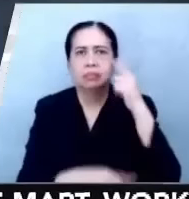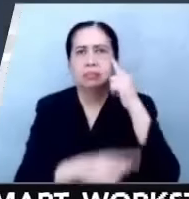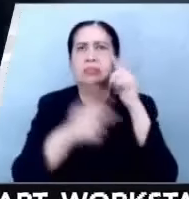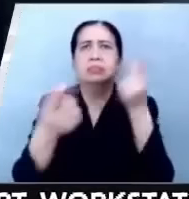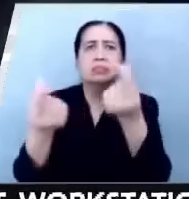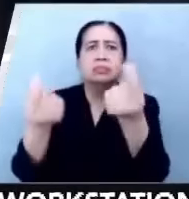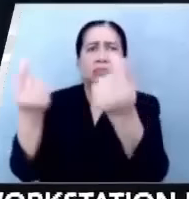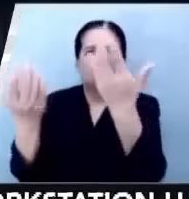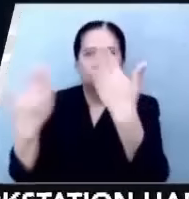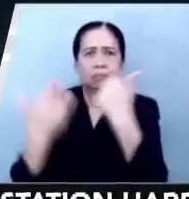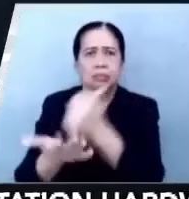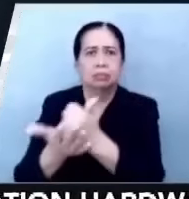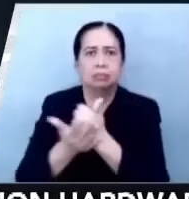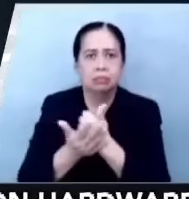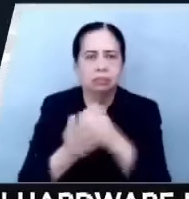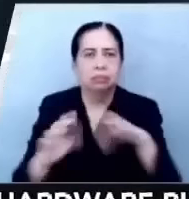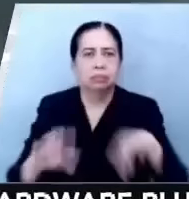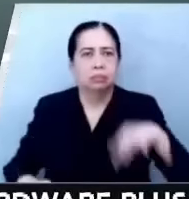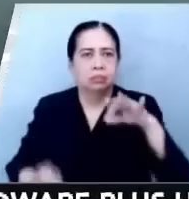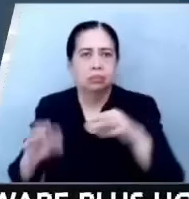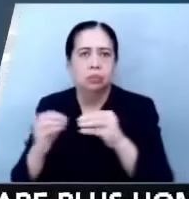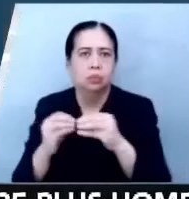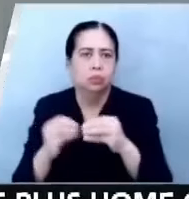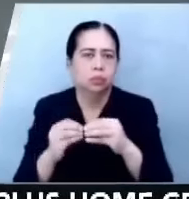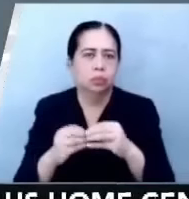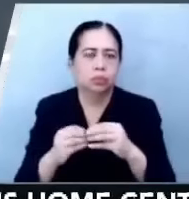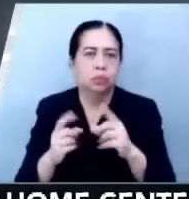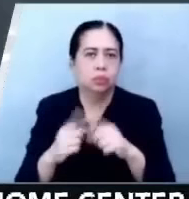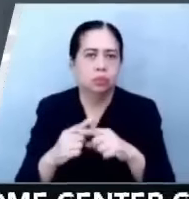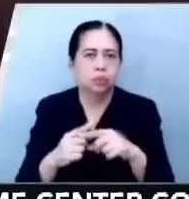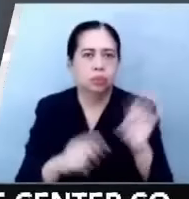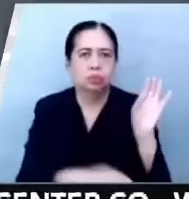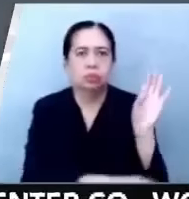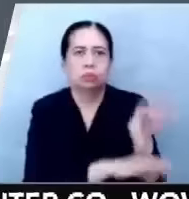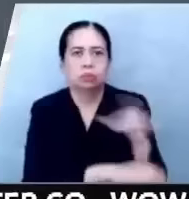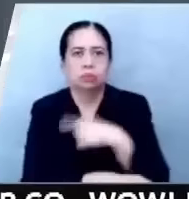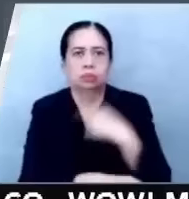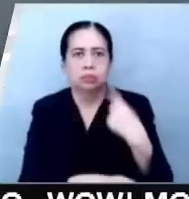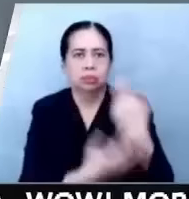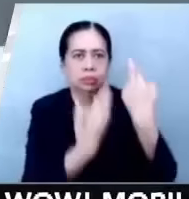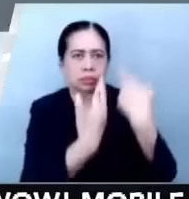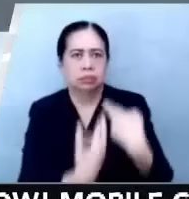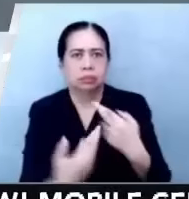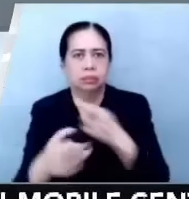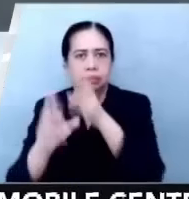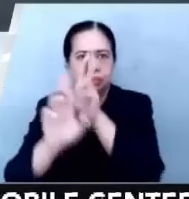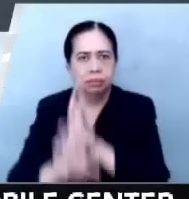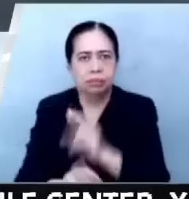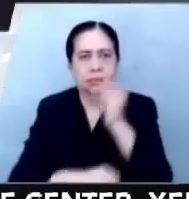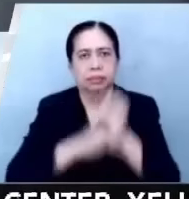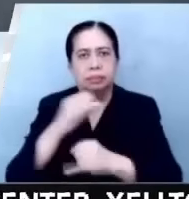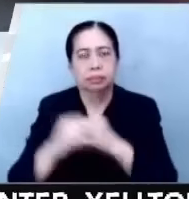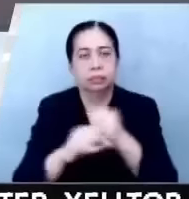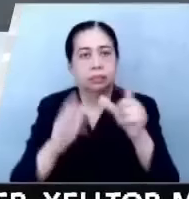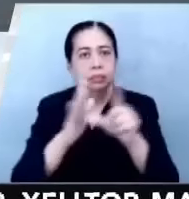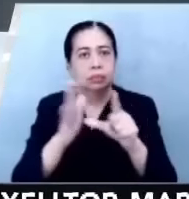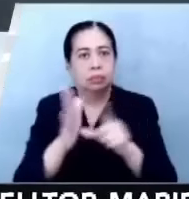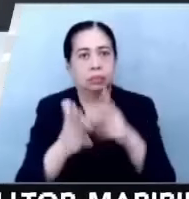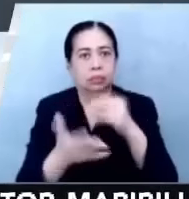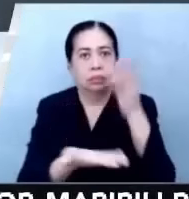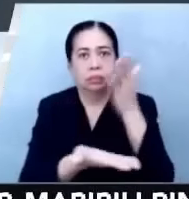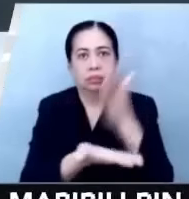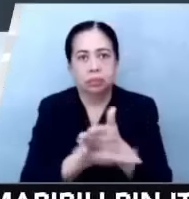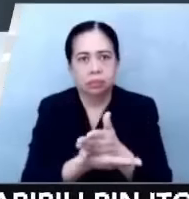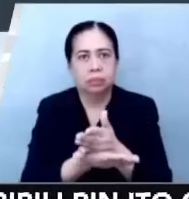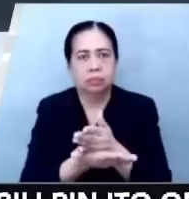and contribute more, no? Mm-hmm. To compel China to respect the international law and to stop these provocative actions